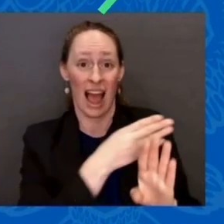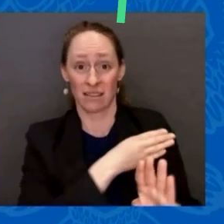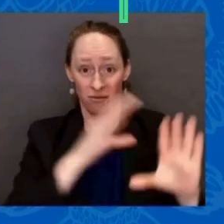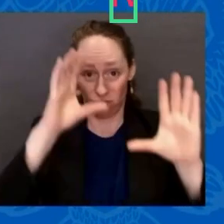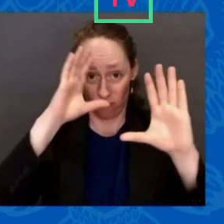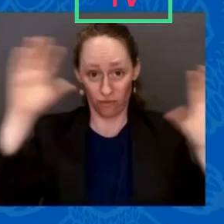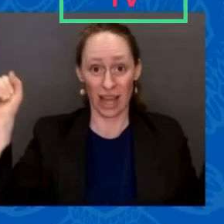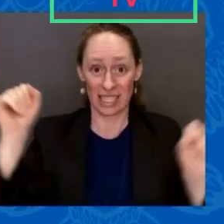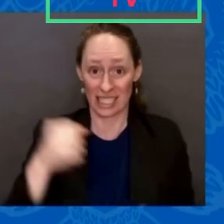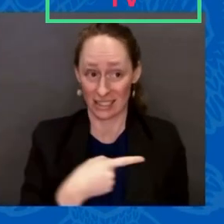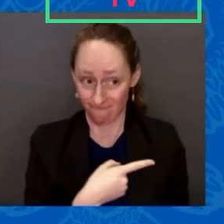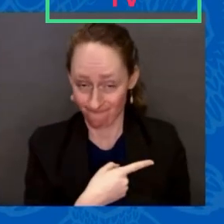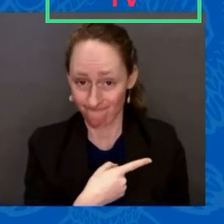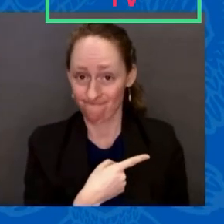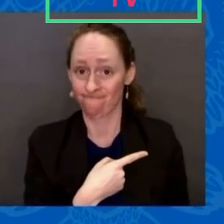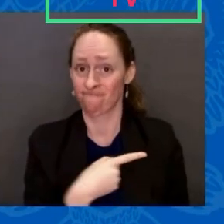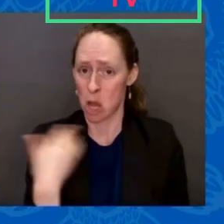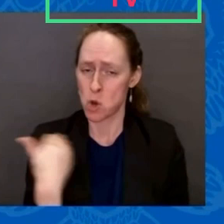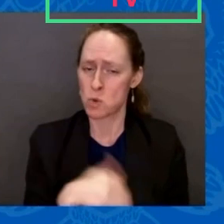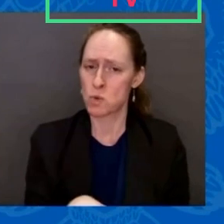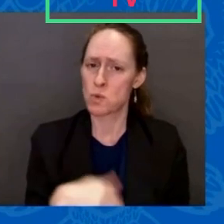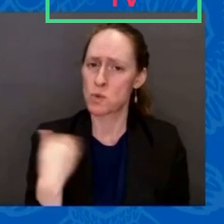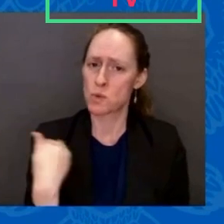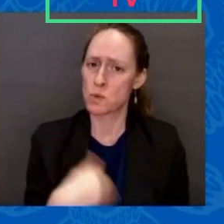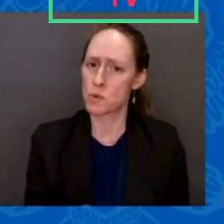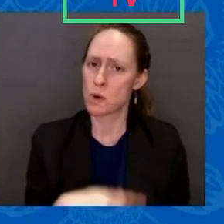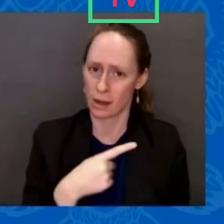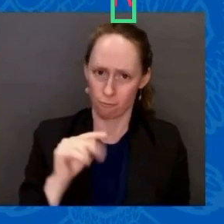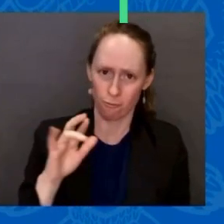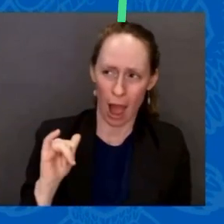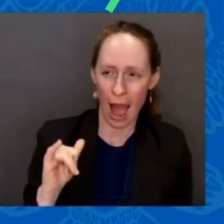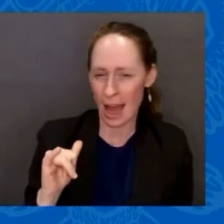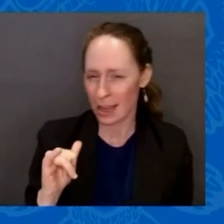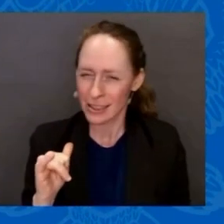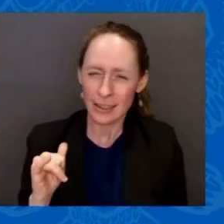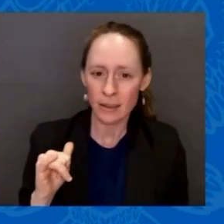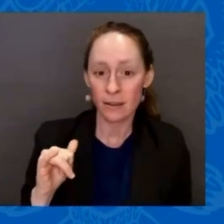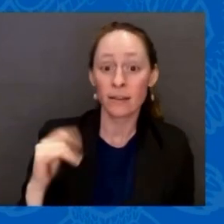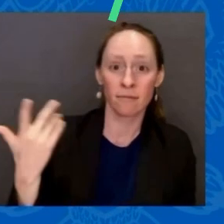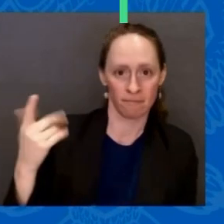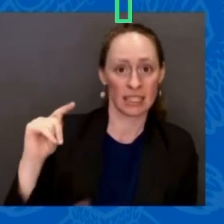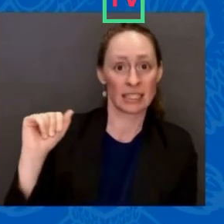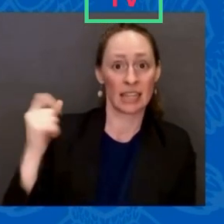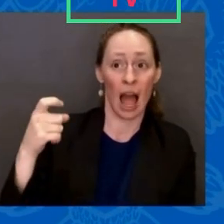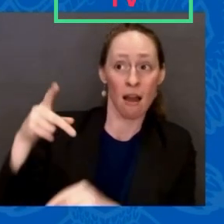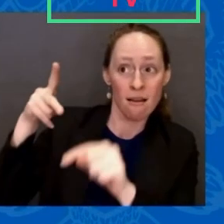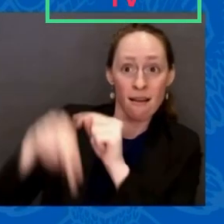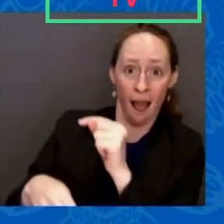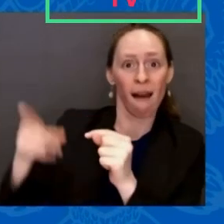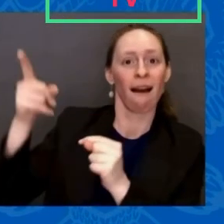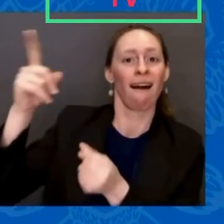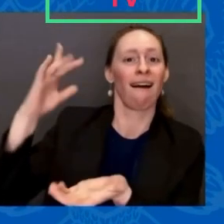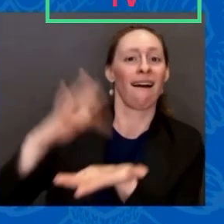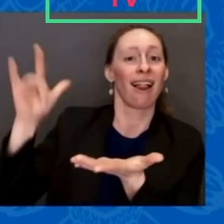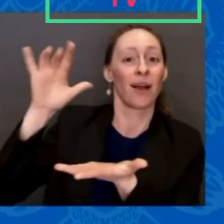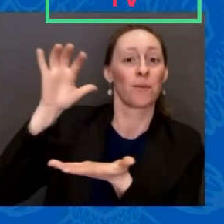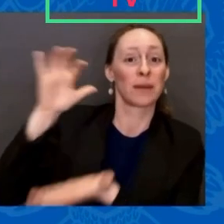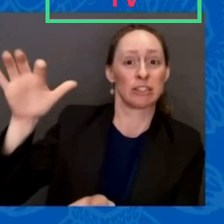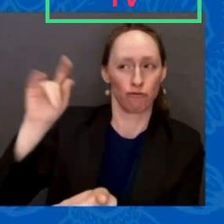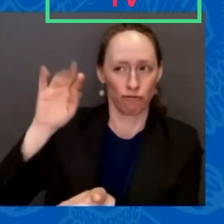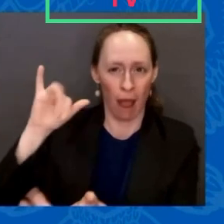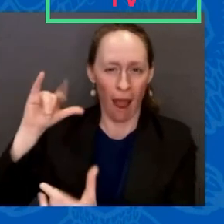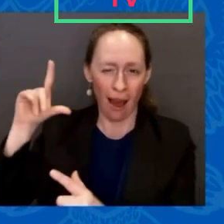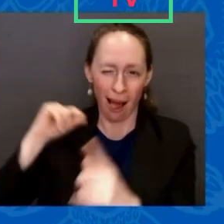theory. Tax cuts for the wealthy. It wasn't paid for, and the estimated cost of his tax cut was $2